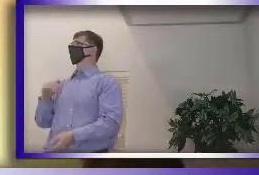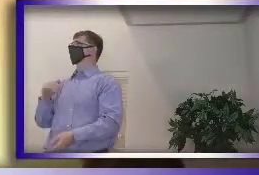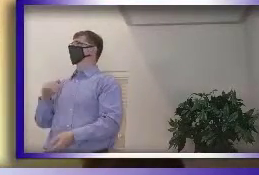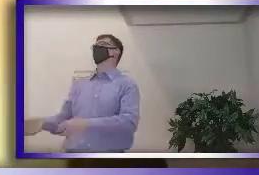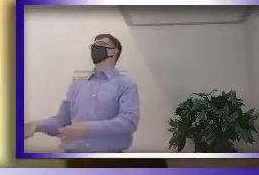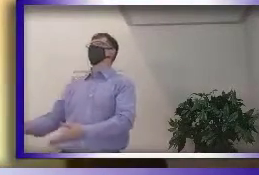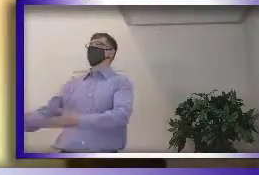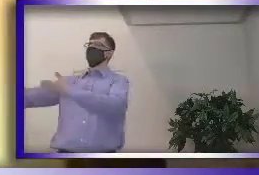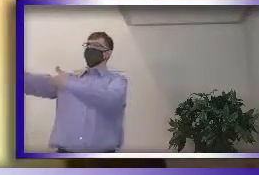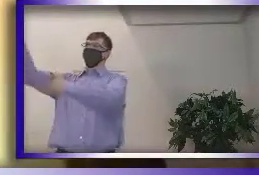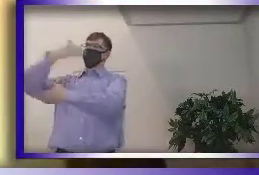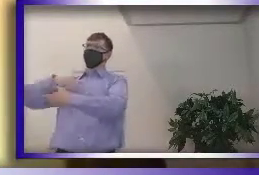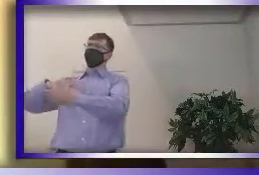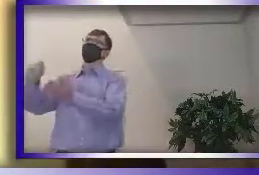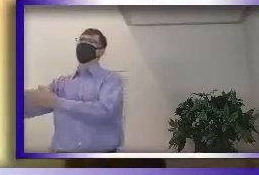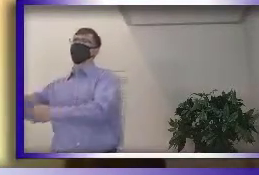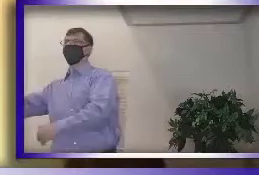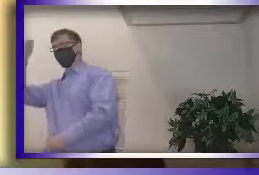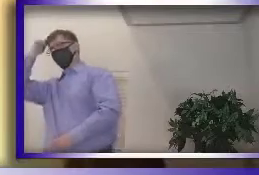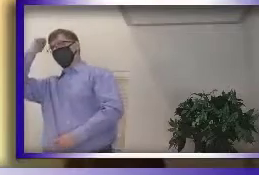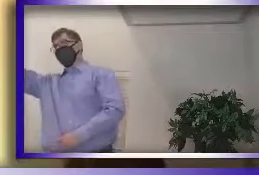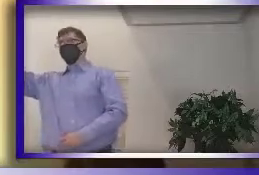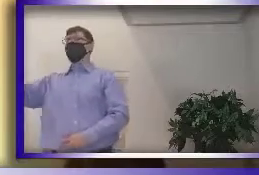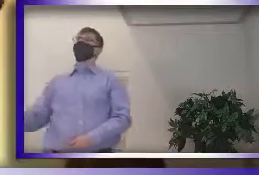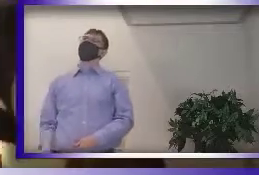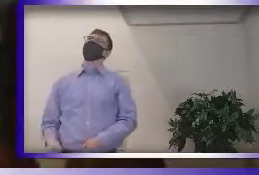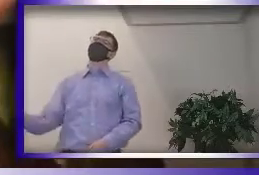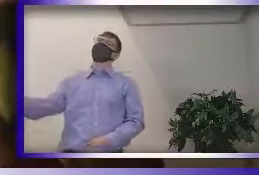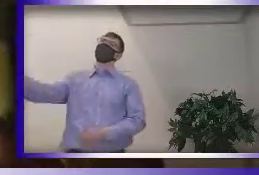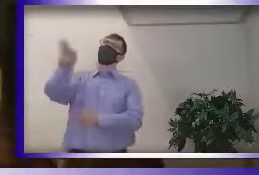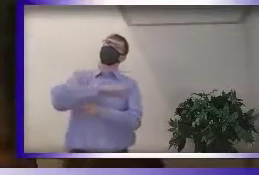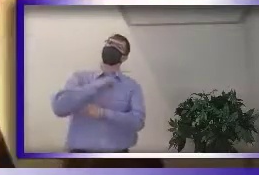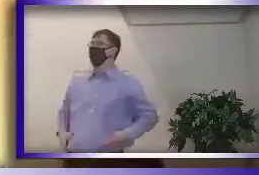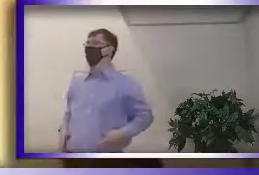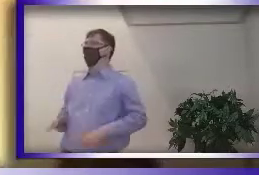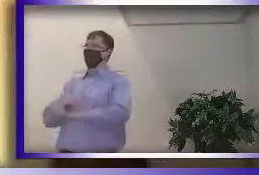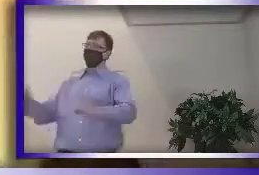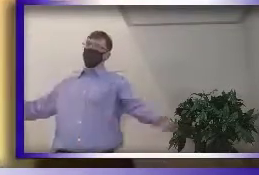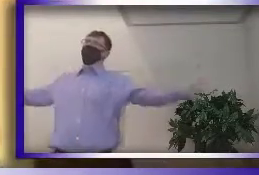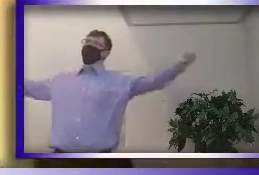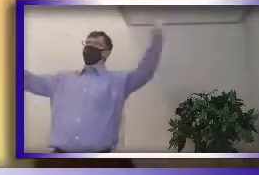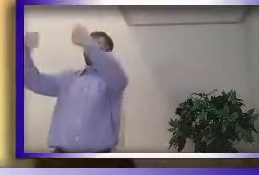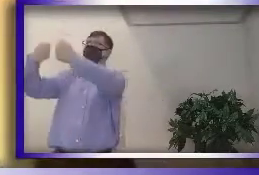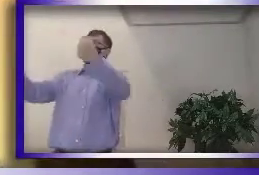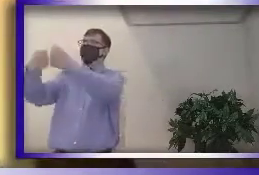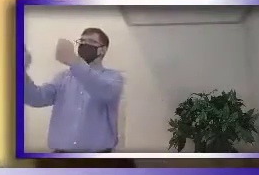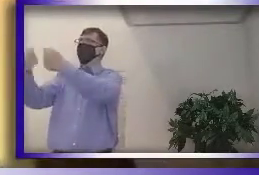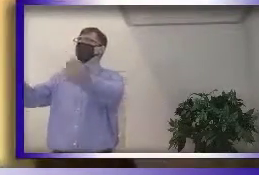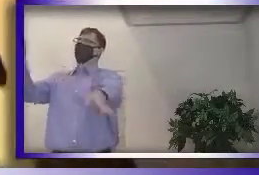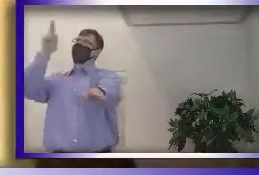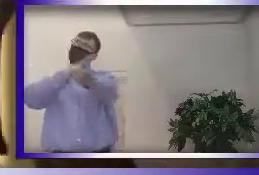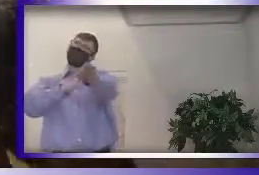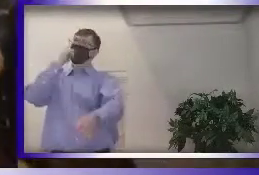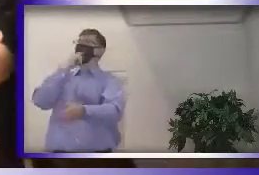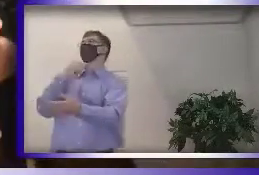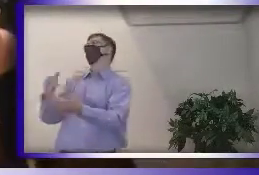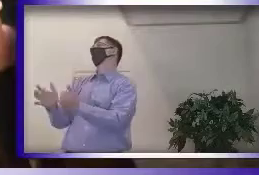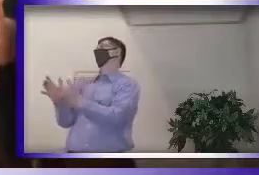to fight over, is it God, is it Yahweh, is it Buddha, is it King Kong? It doesn't